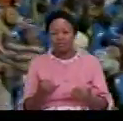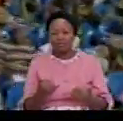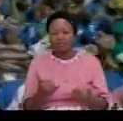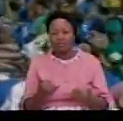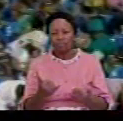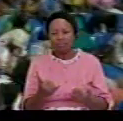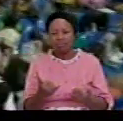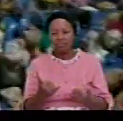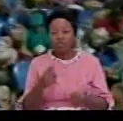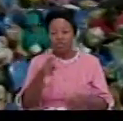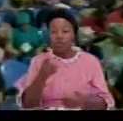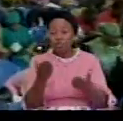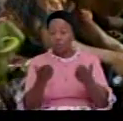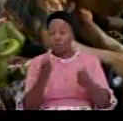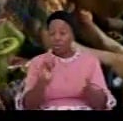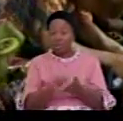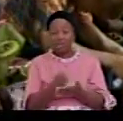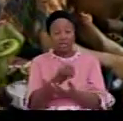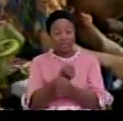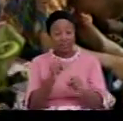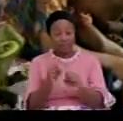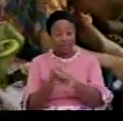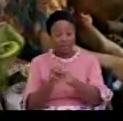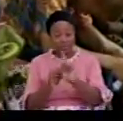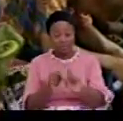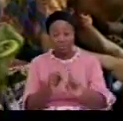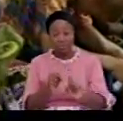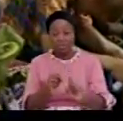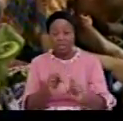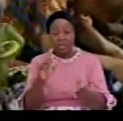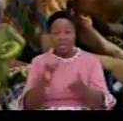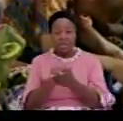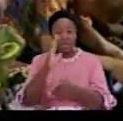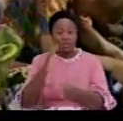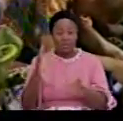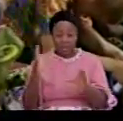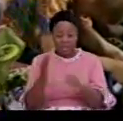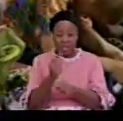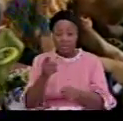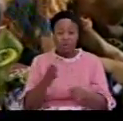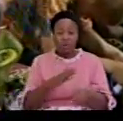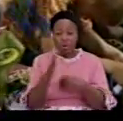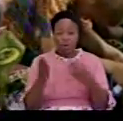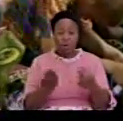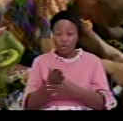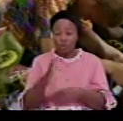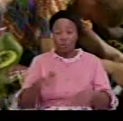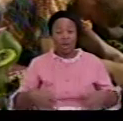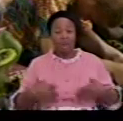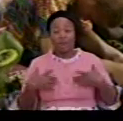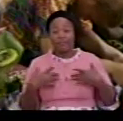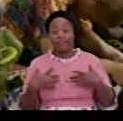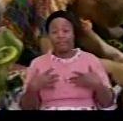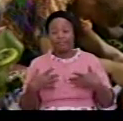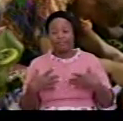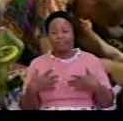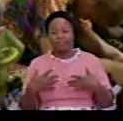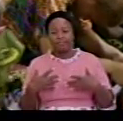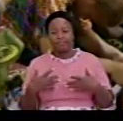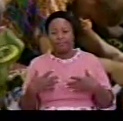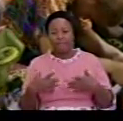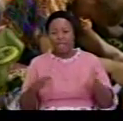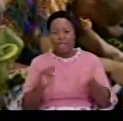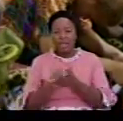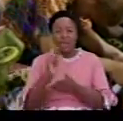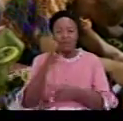You want that salvation that will last you through life? that will